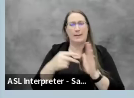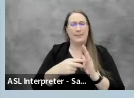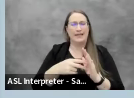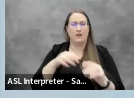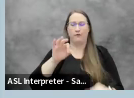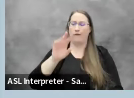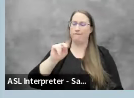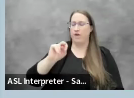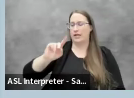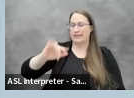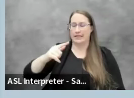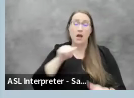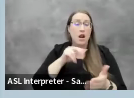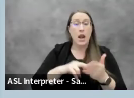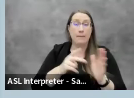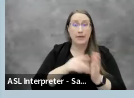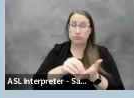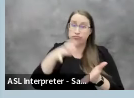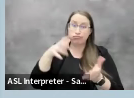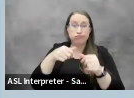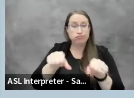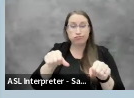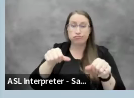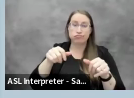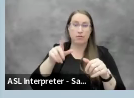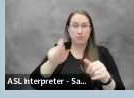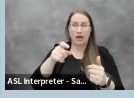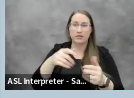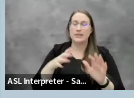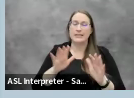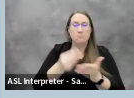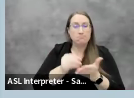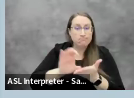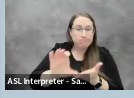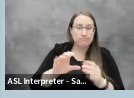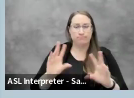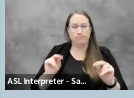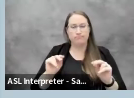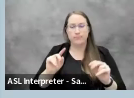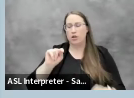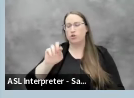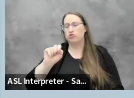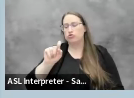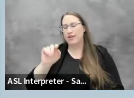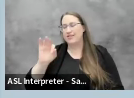trust. It doesn't mean that someone has to be wealthy or anything like that. When we hear about trust funds, that's usually